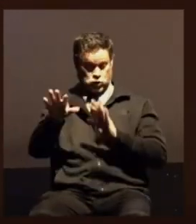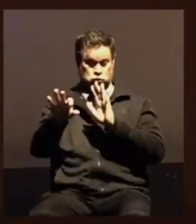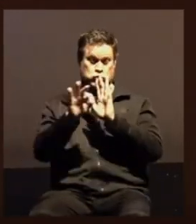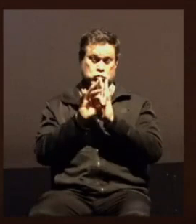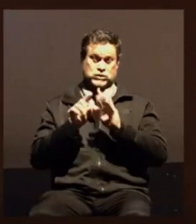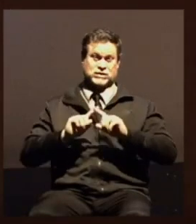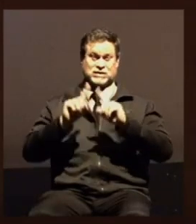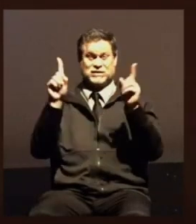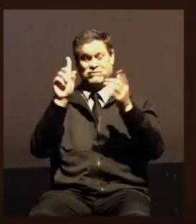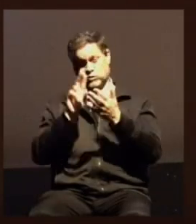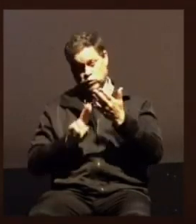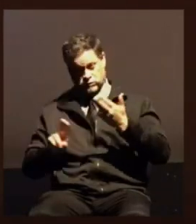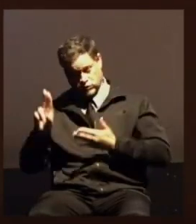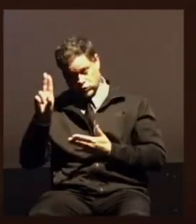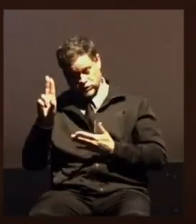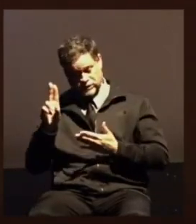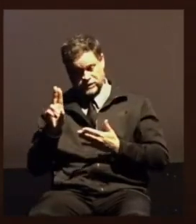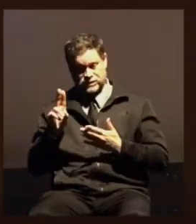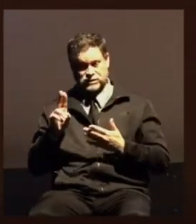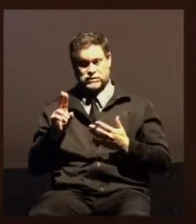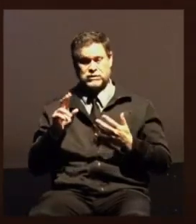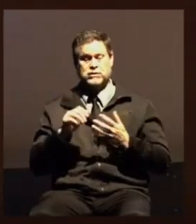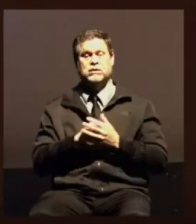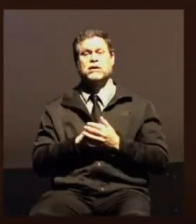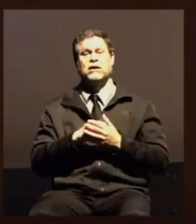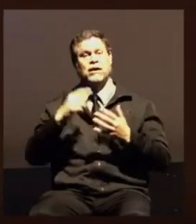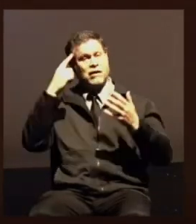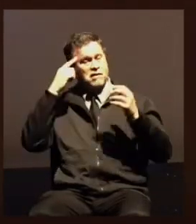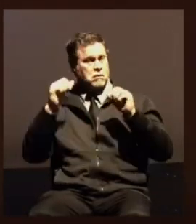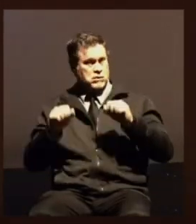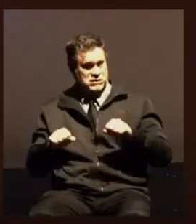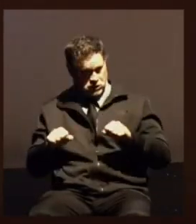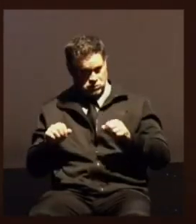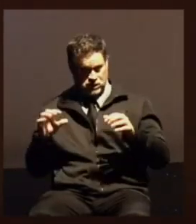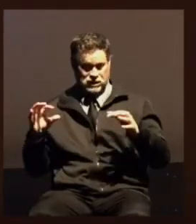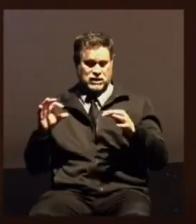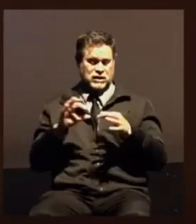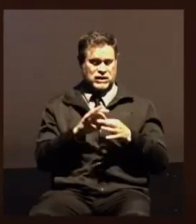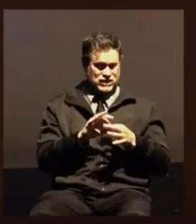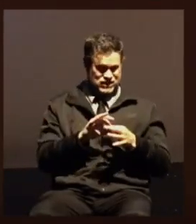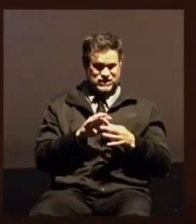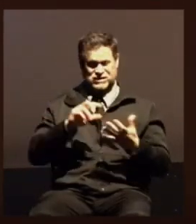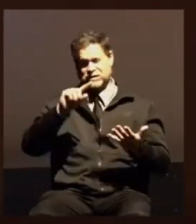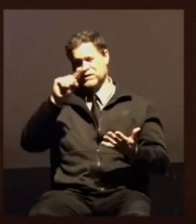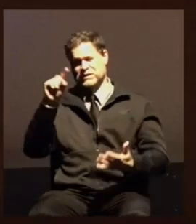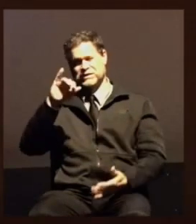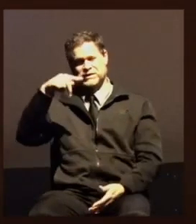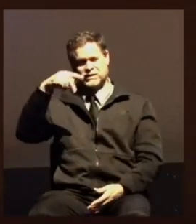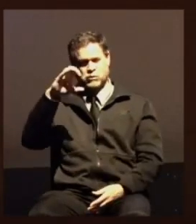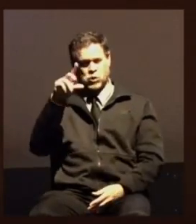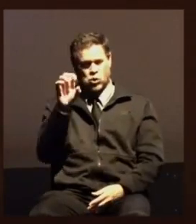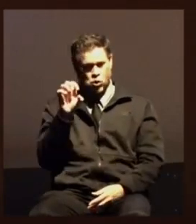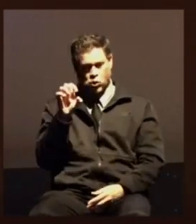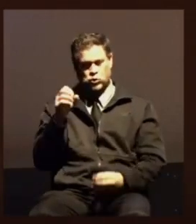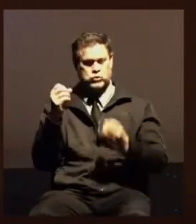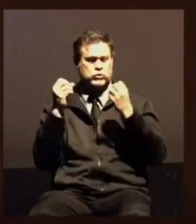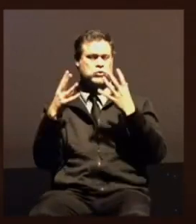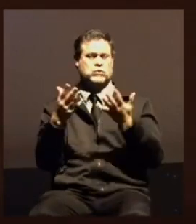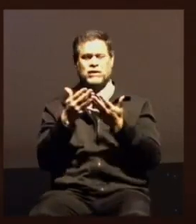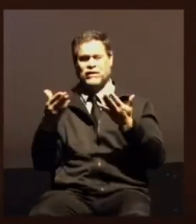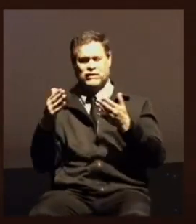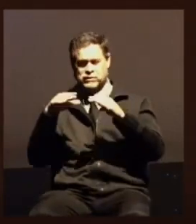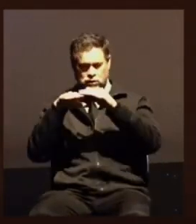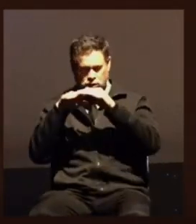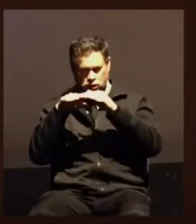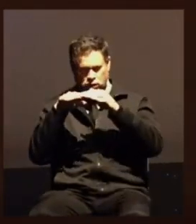different university? I think it could even potentially be linked to his zip code, or, you know, there's just so many things that go